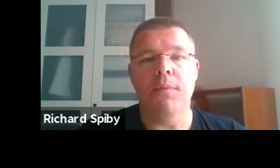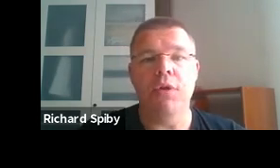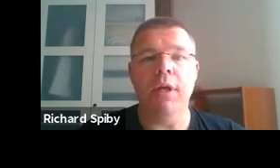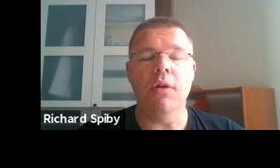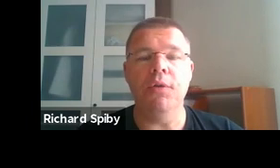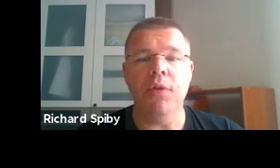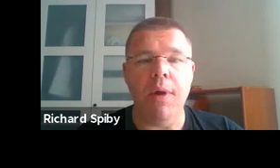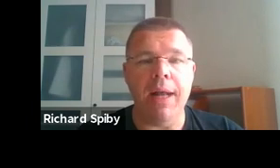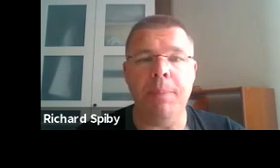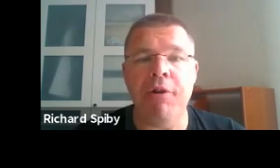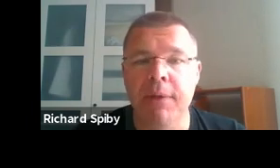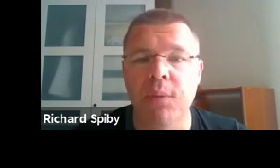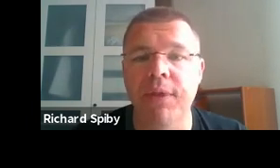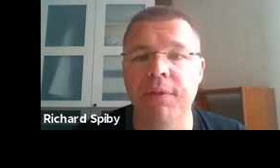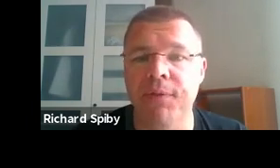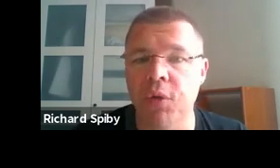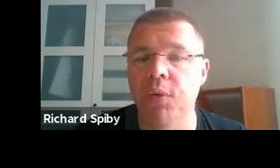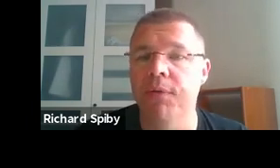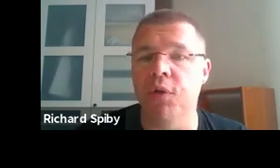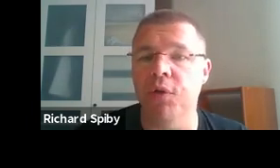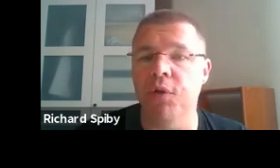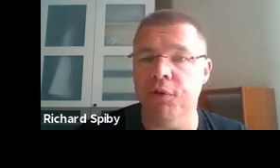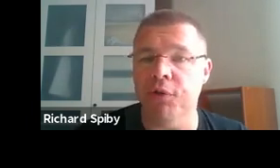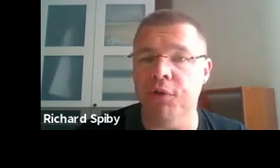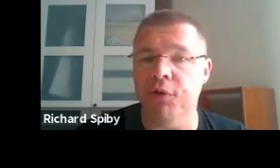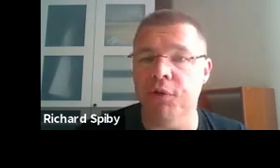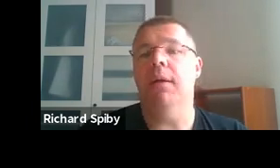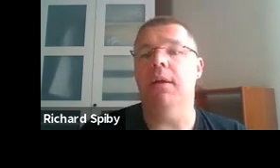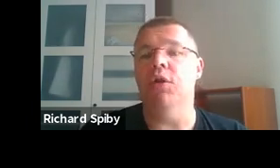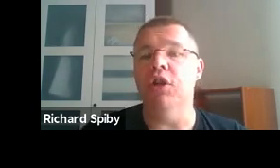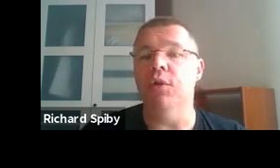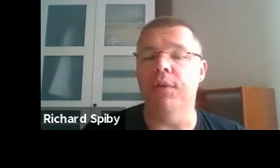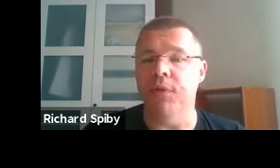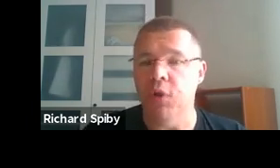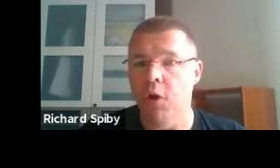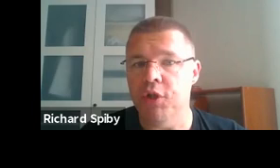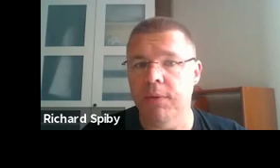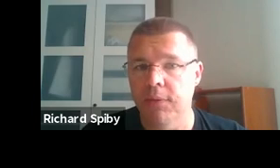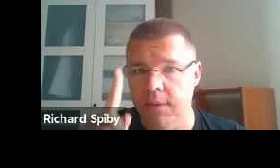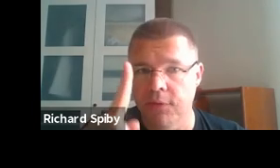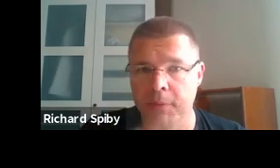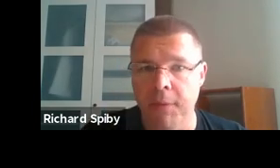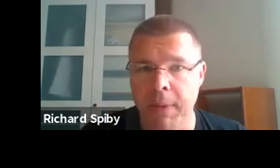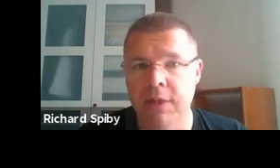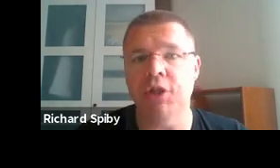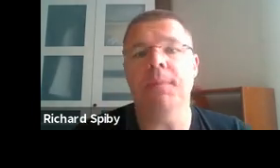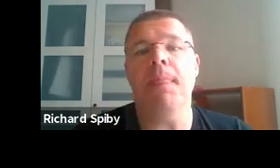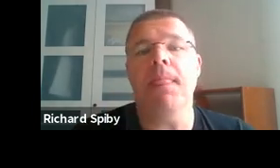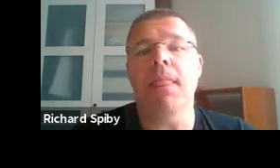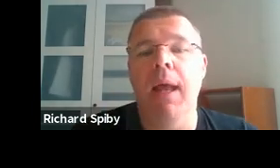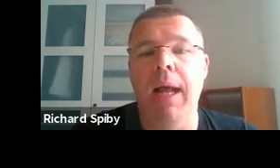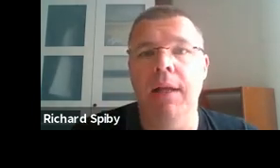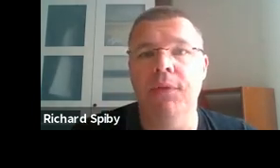So you can also experiment with the view of your screen. You can use the view options at the top of the